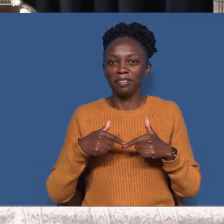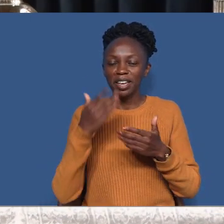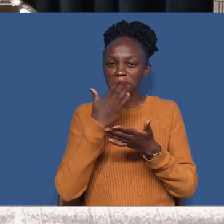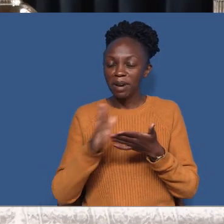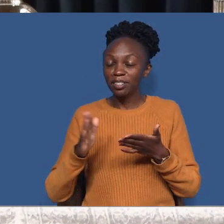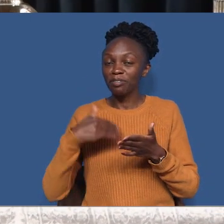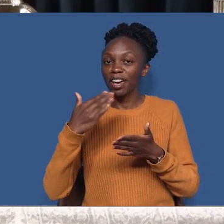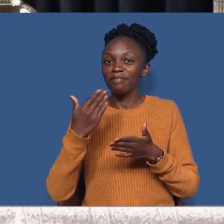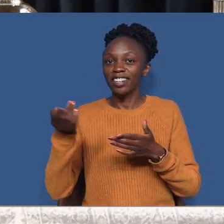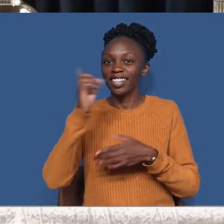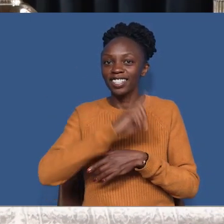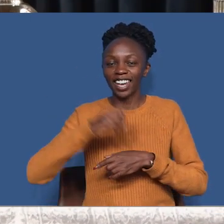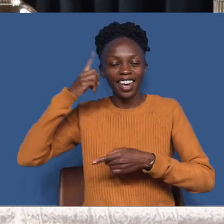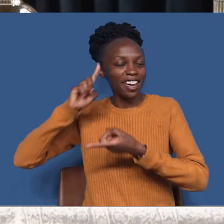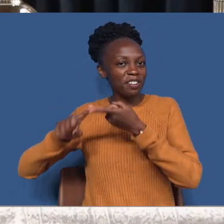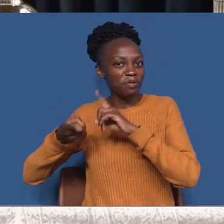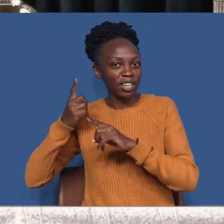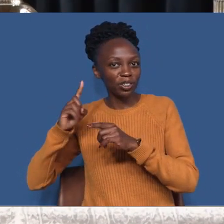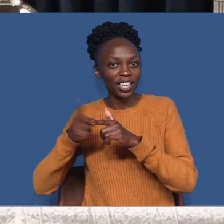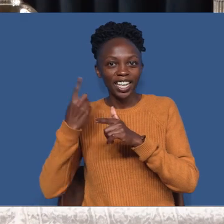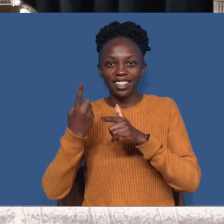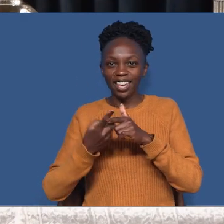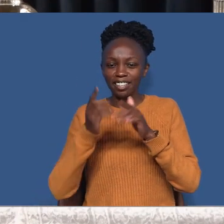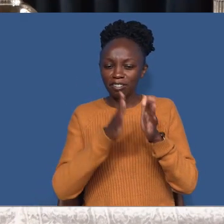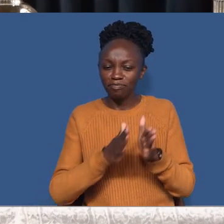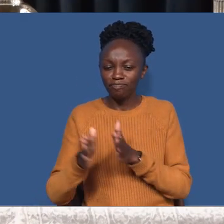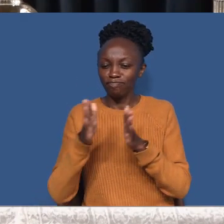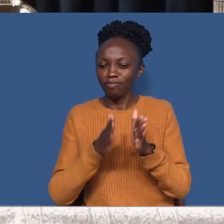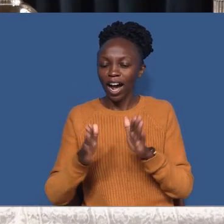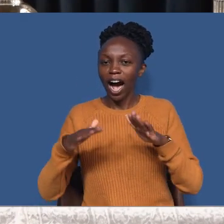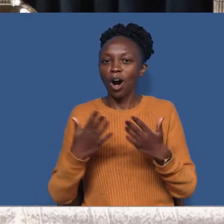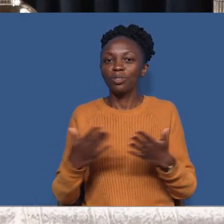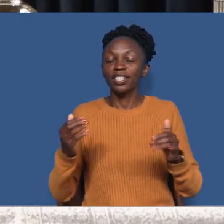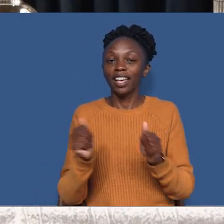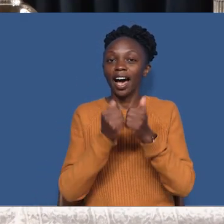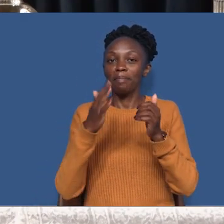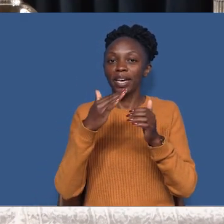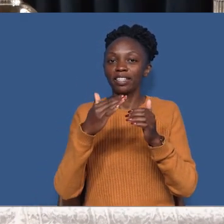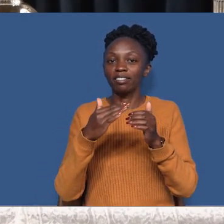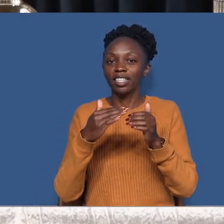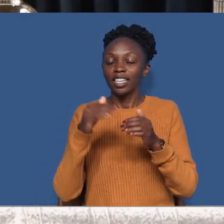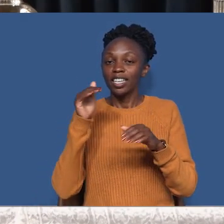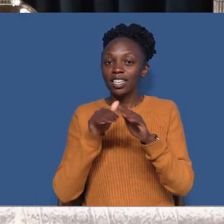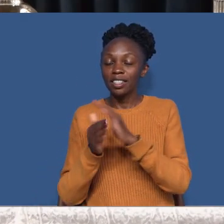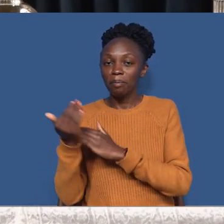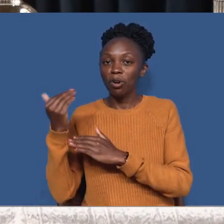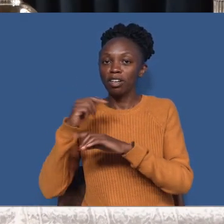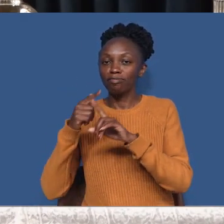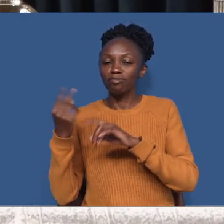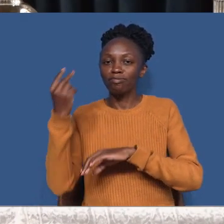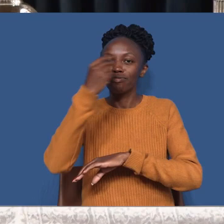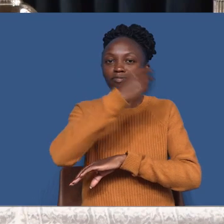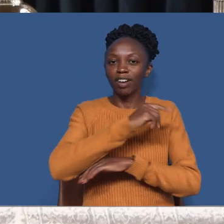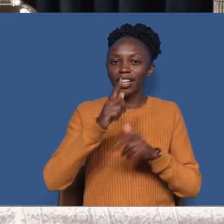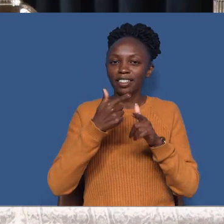reflection, it shapes the way things happen the entire day. And you keep inviting God in situations and